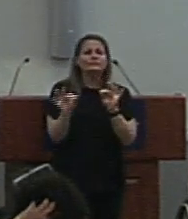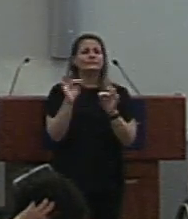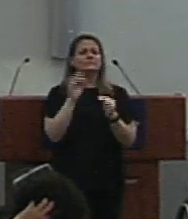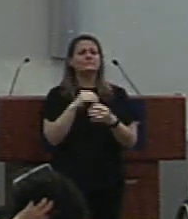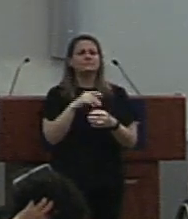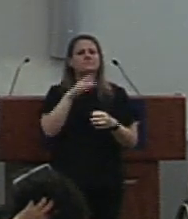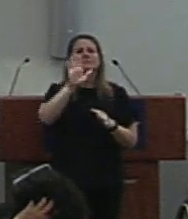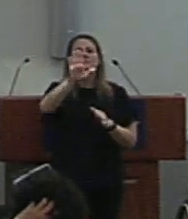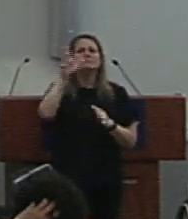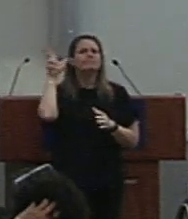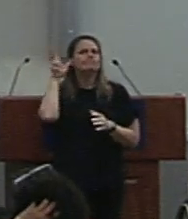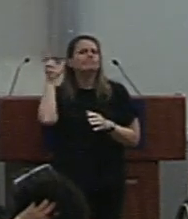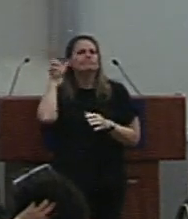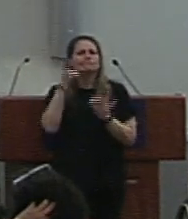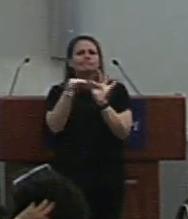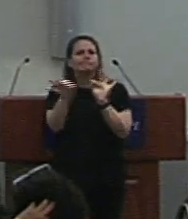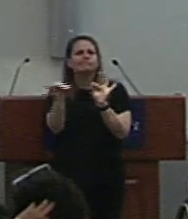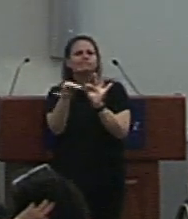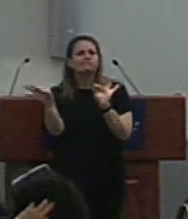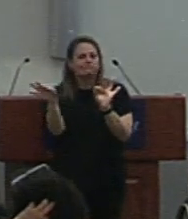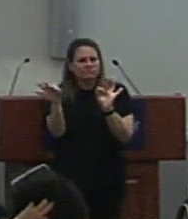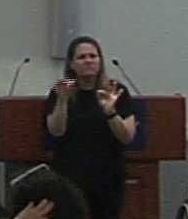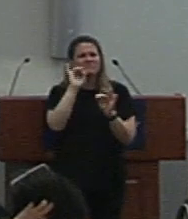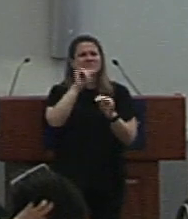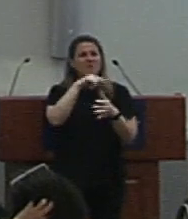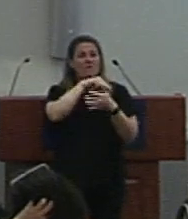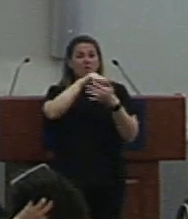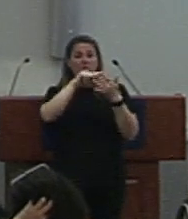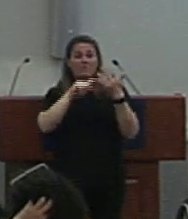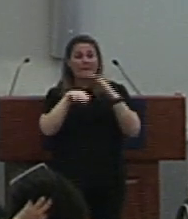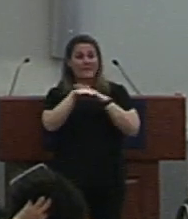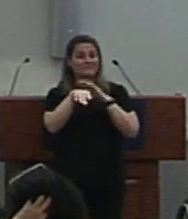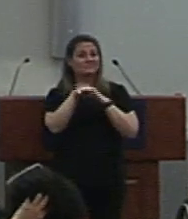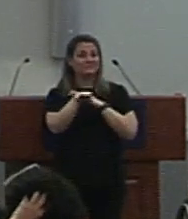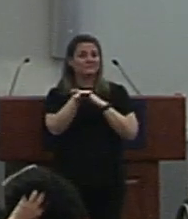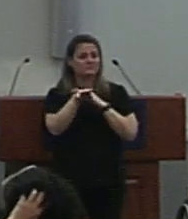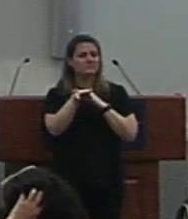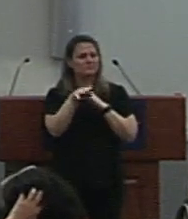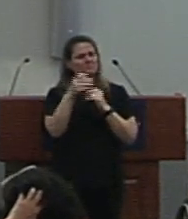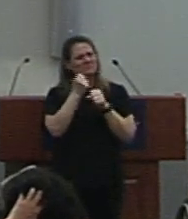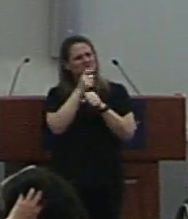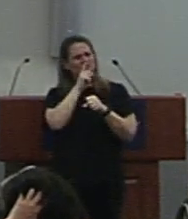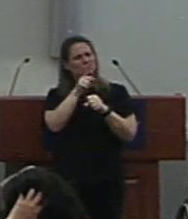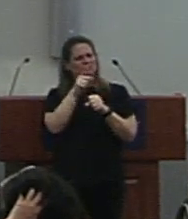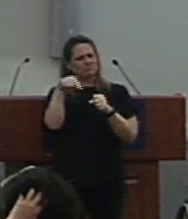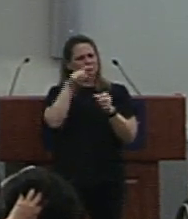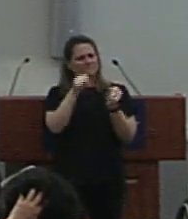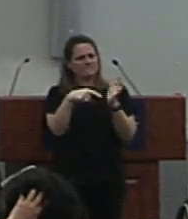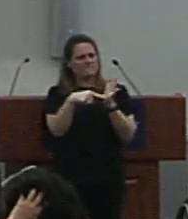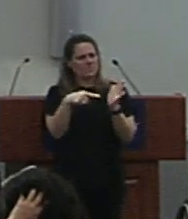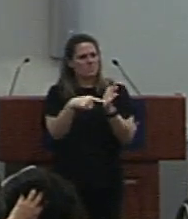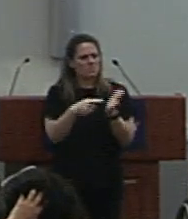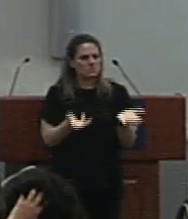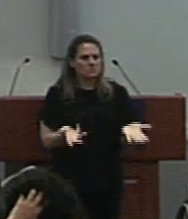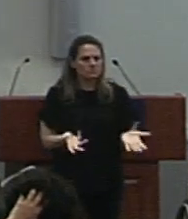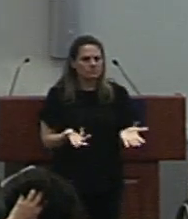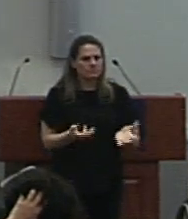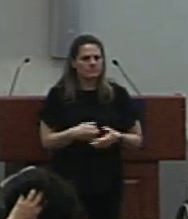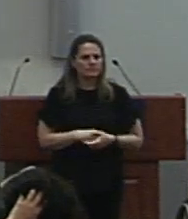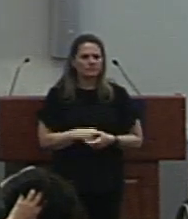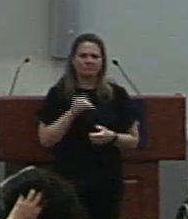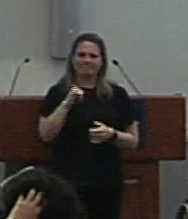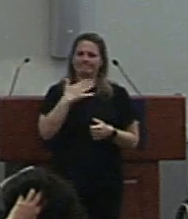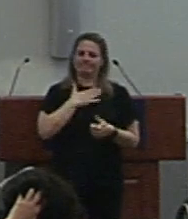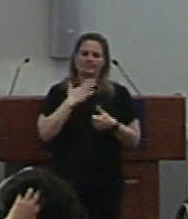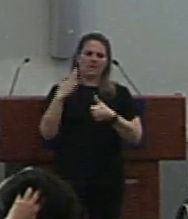description, just access to accessible websites, just access to information in general, because without that, we can't be